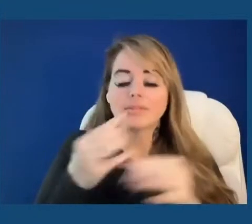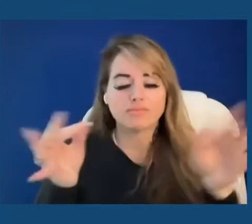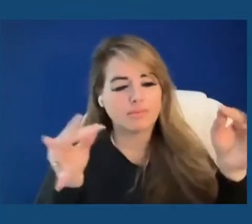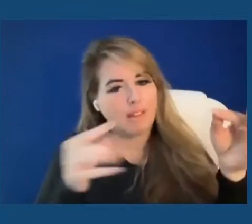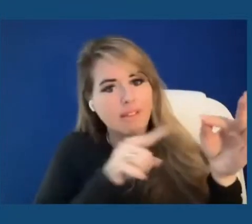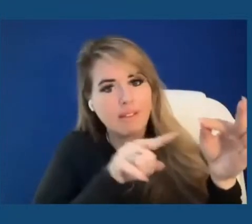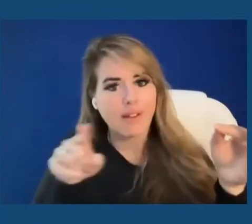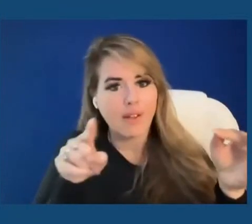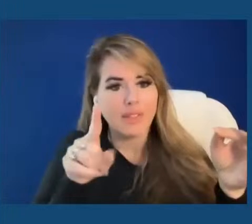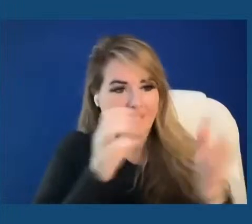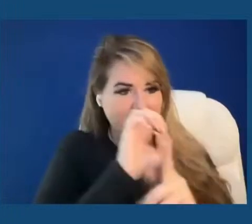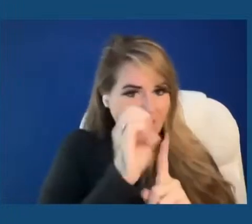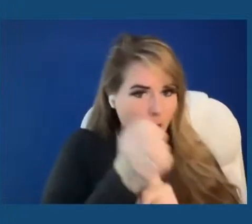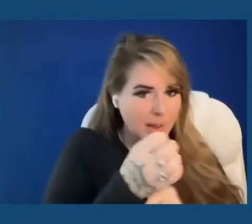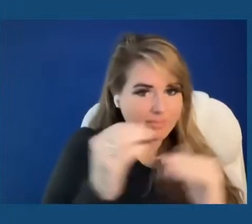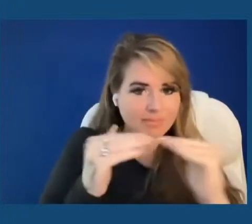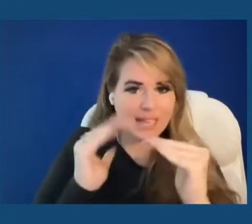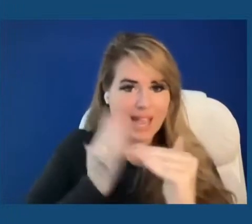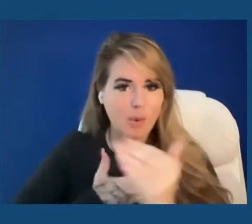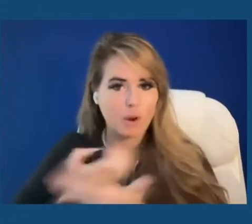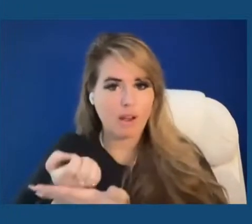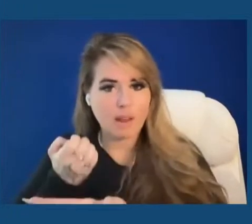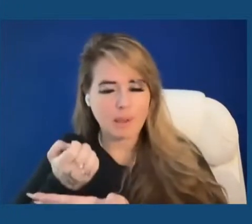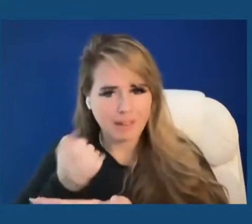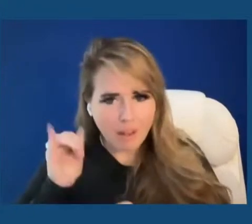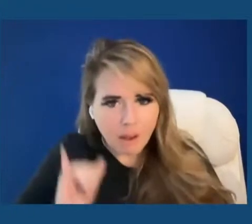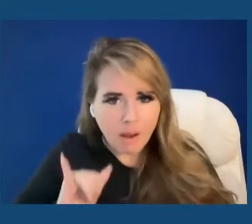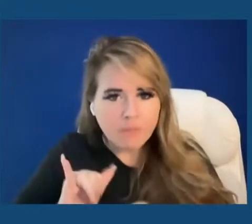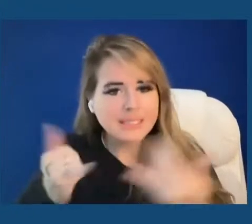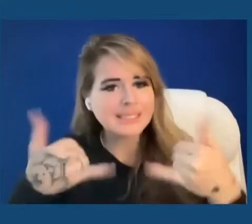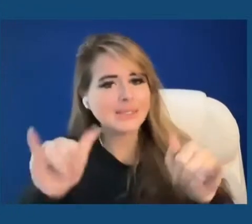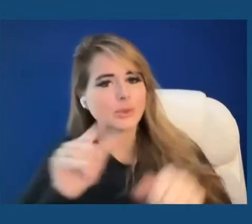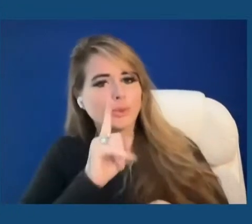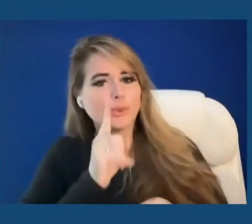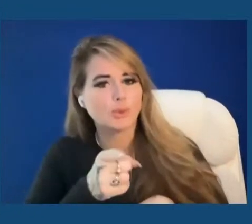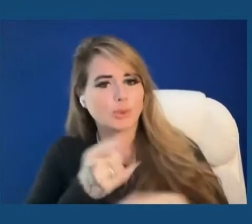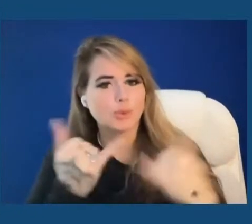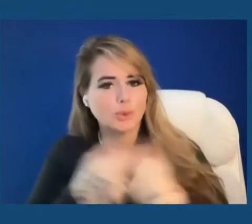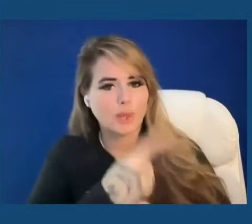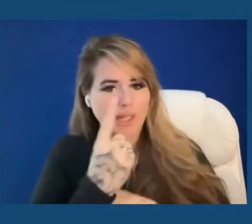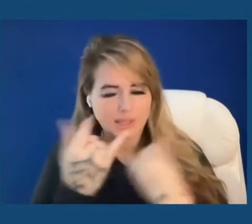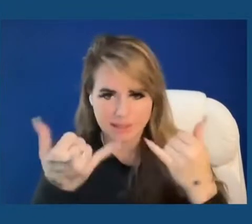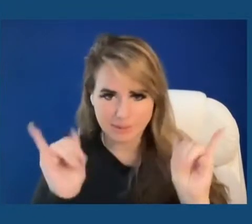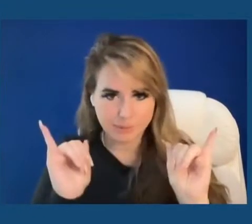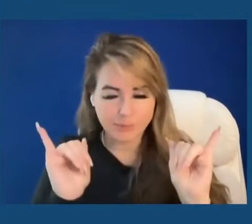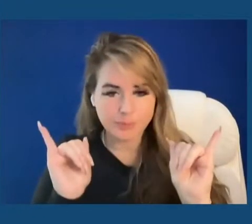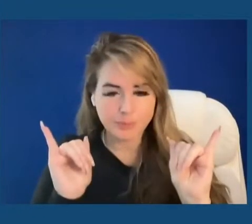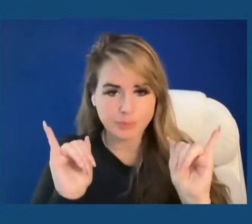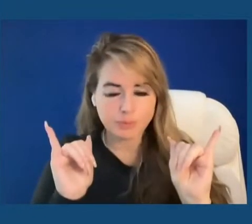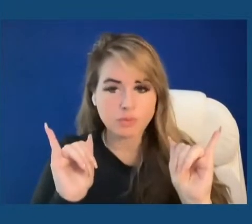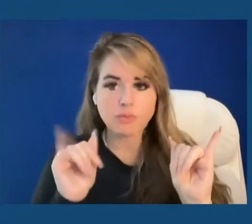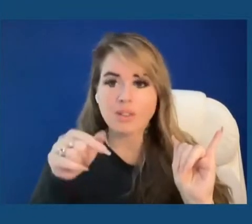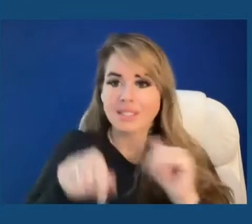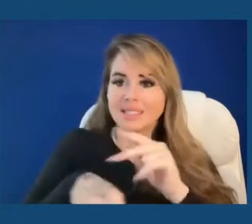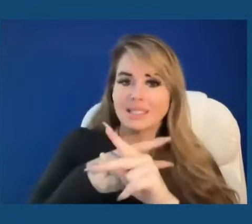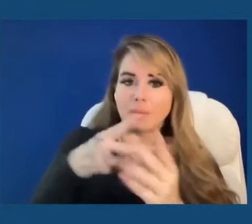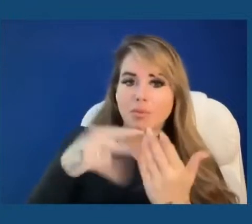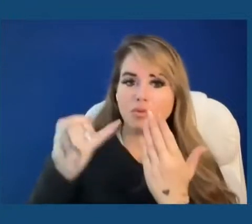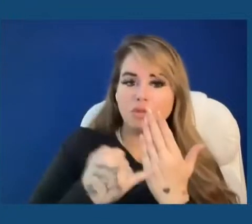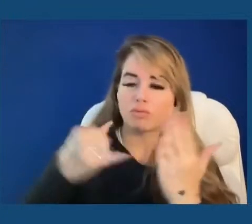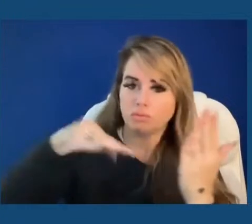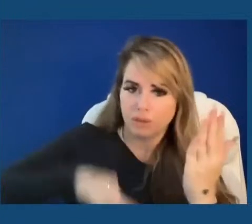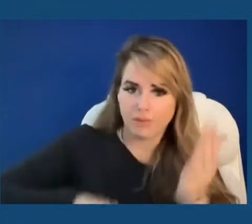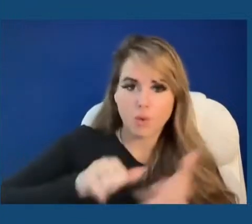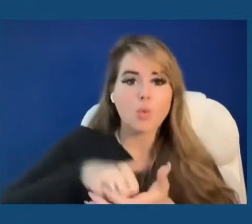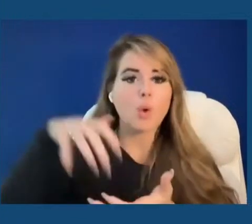economy." And that couldn't still be more true today. Projects like these do not just benefit the wealthy